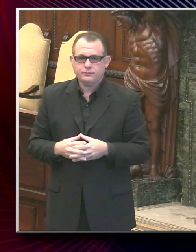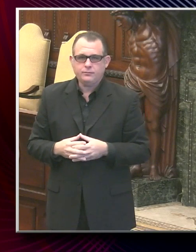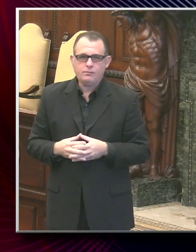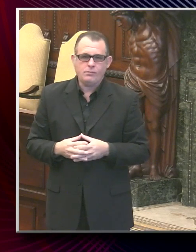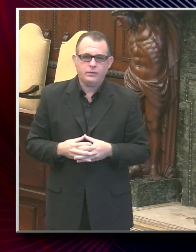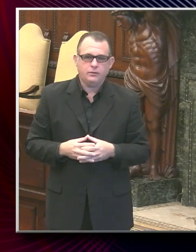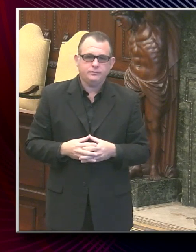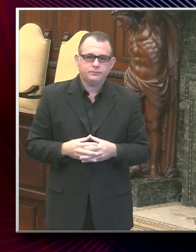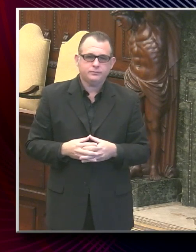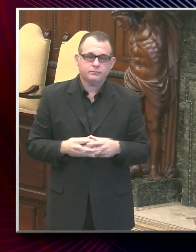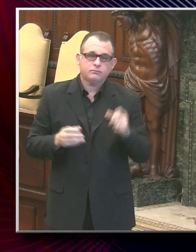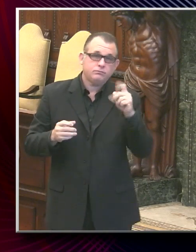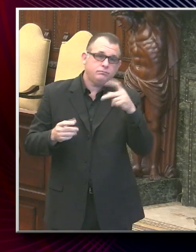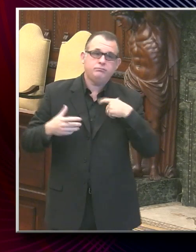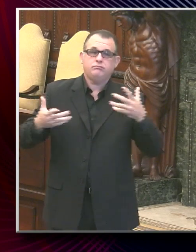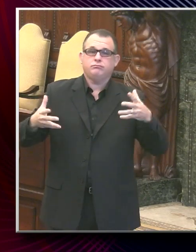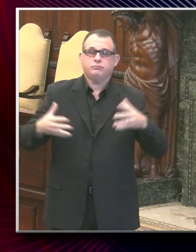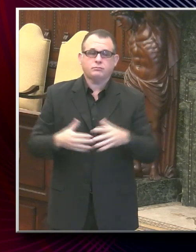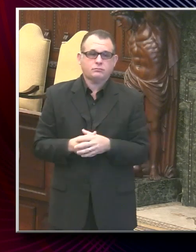Okay, that's it for me.